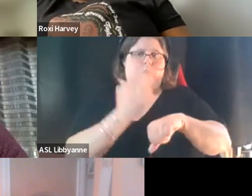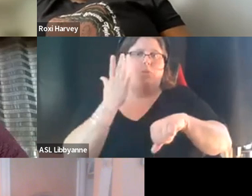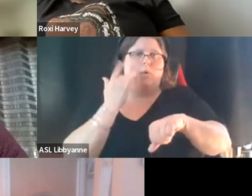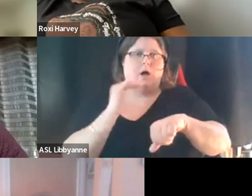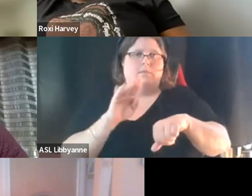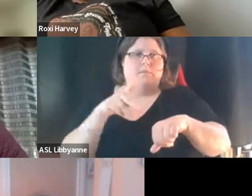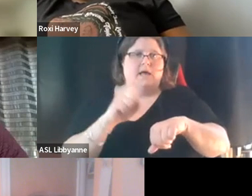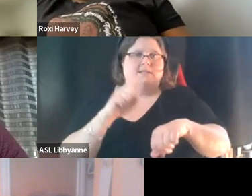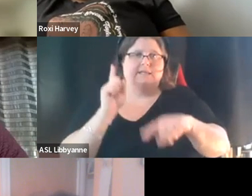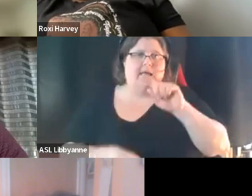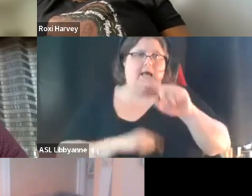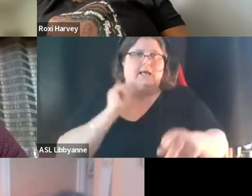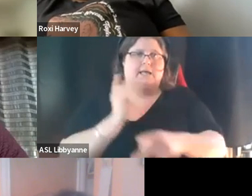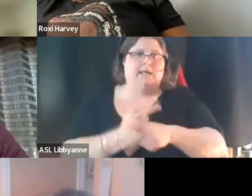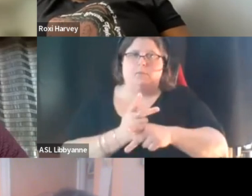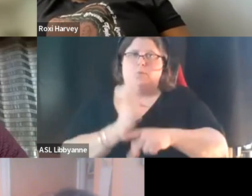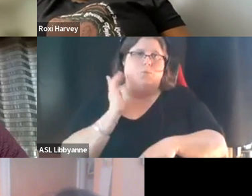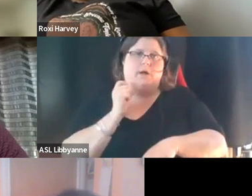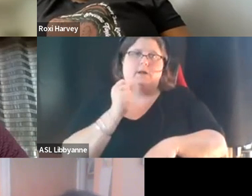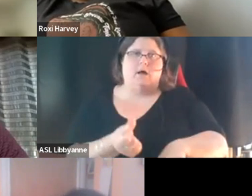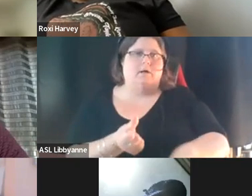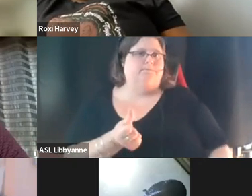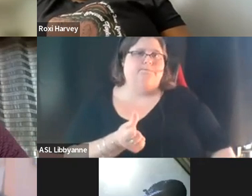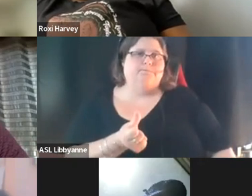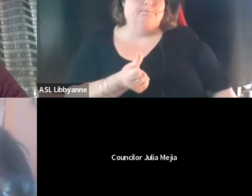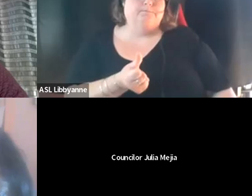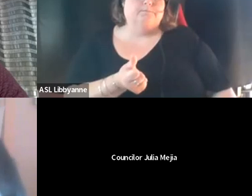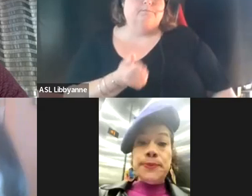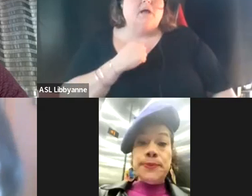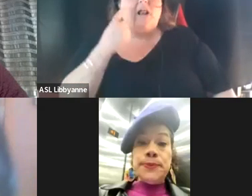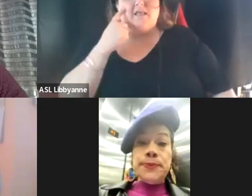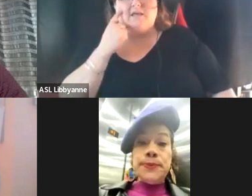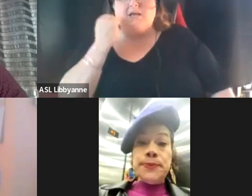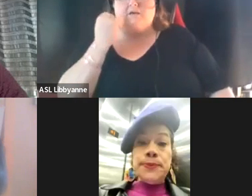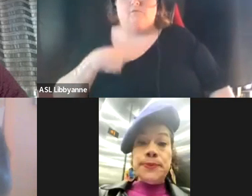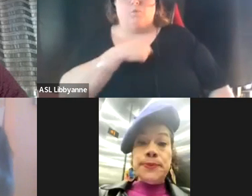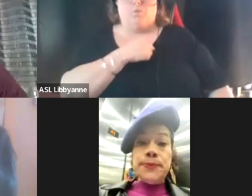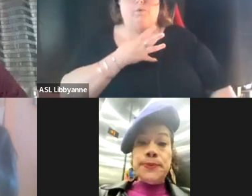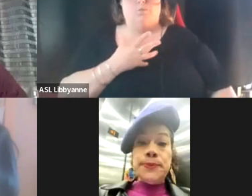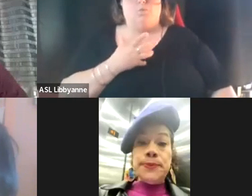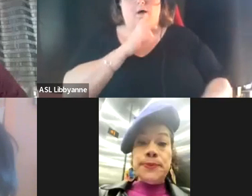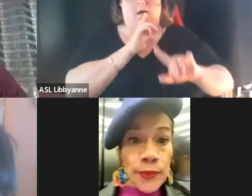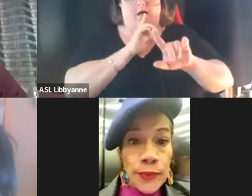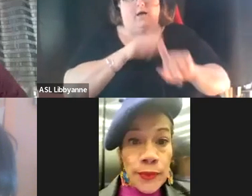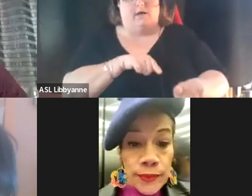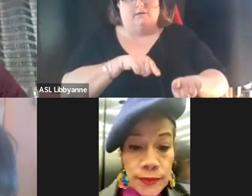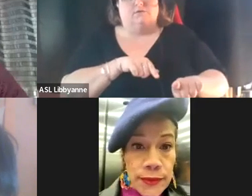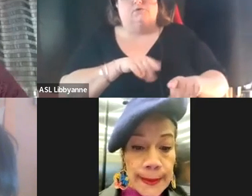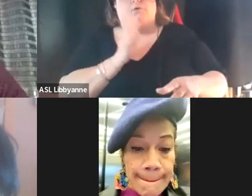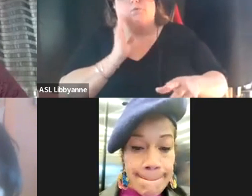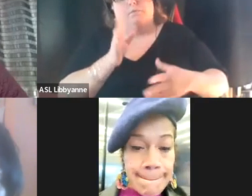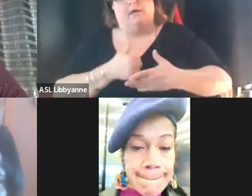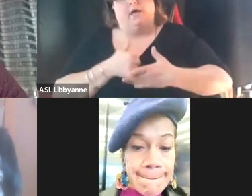Them?" And I think to get some answers to our questions, it would be helpful perhaps